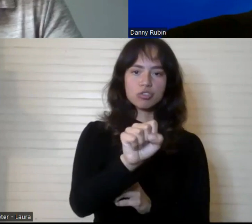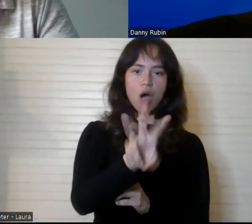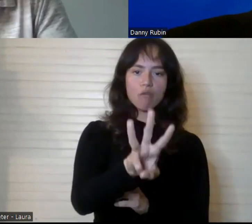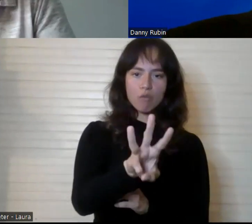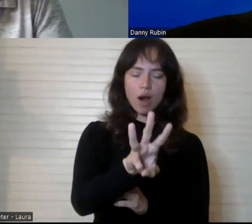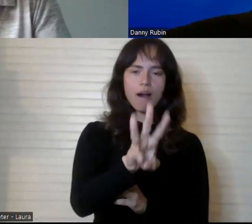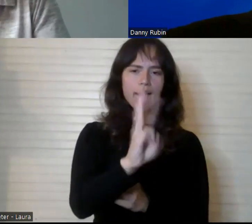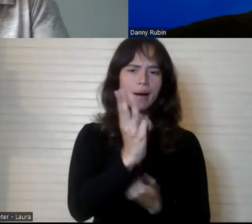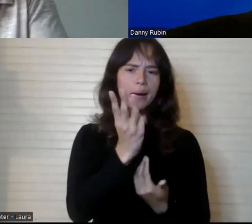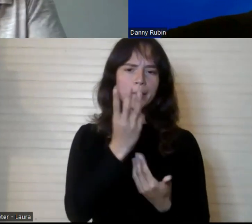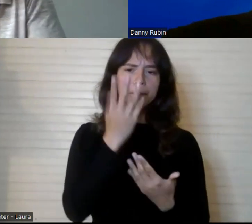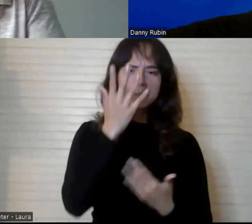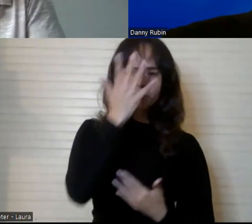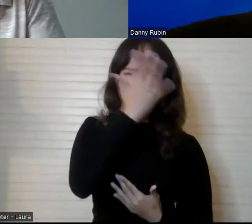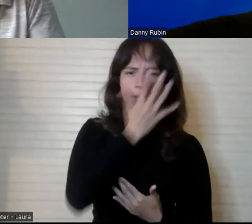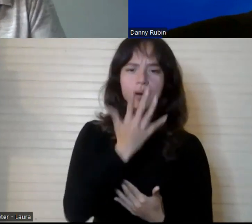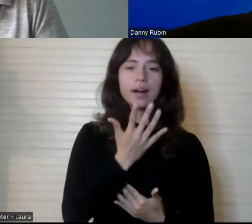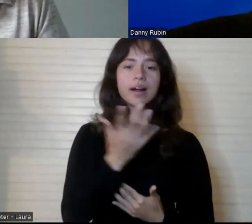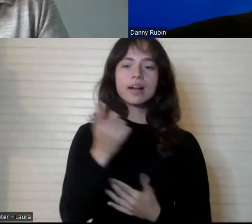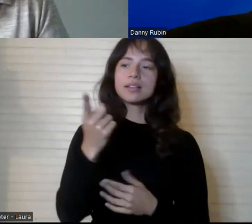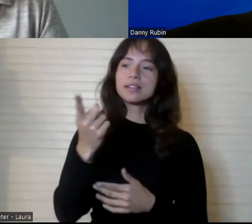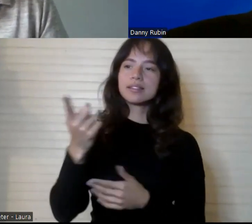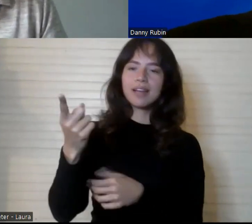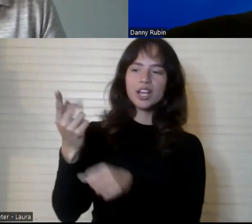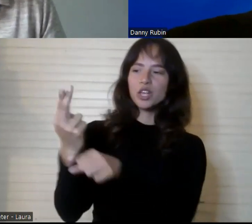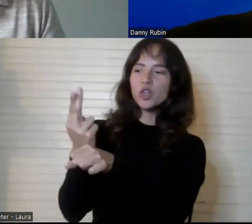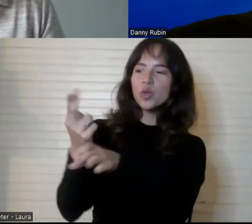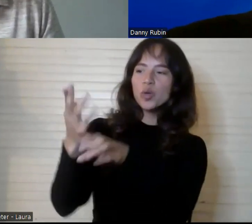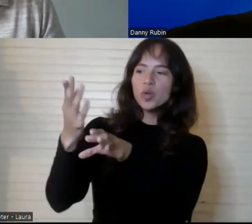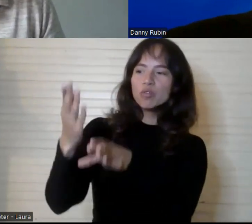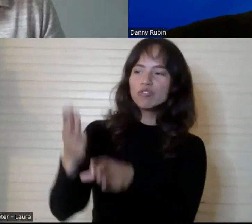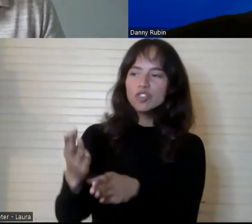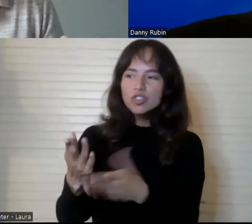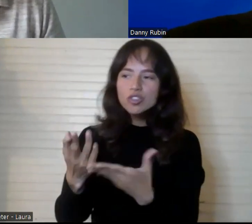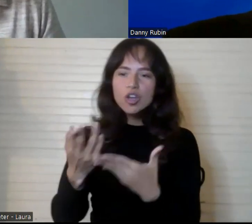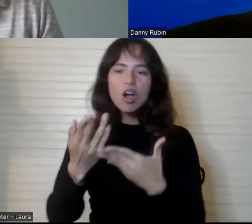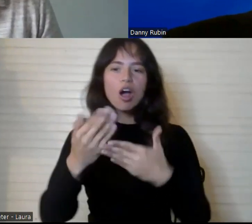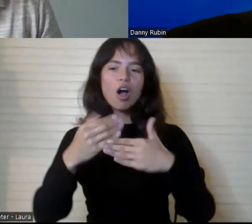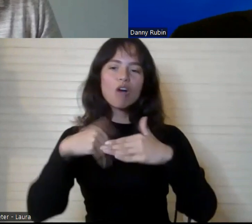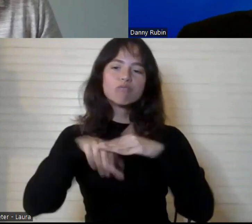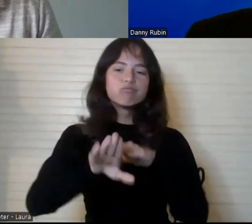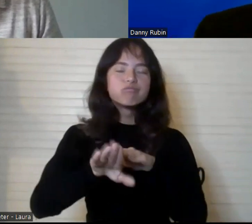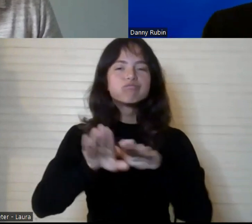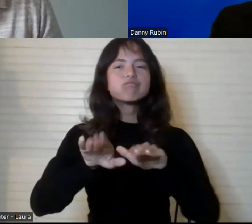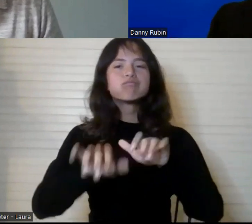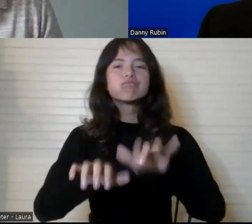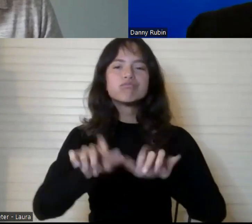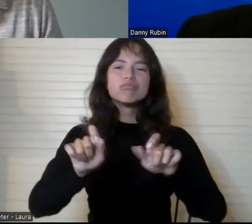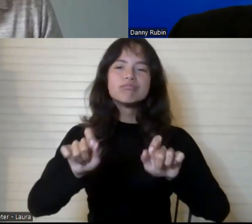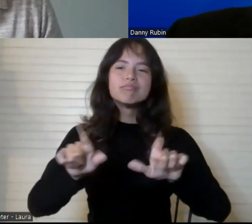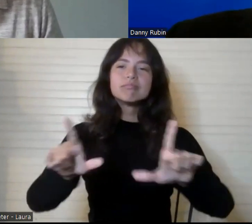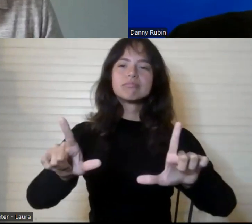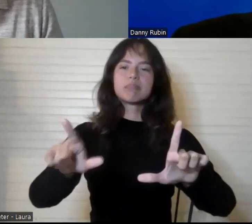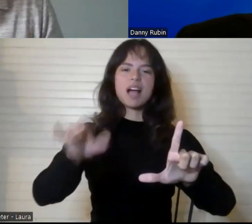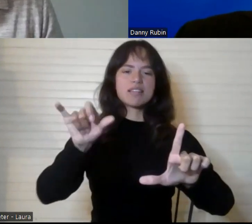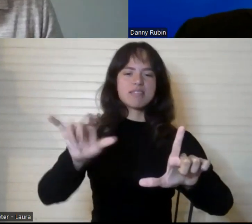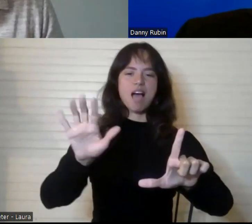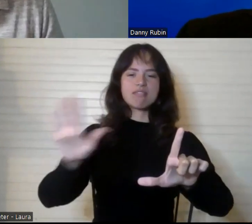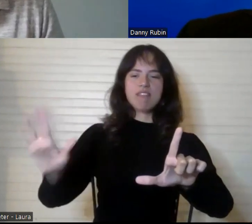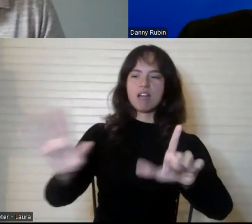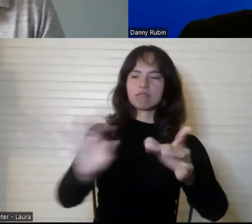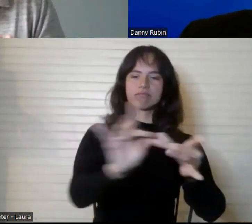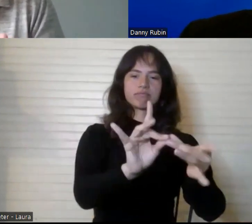user or a site visitor would interact with directly. Front-end developers sometimes overlap with the work of an